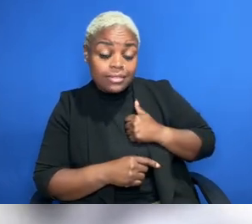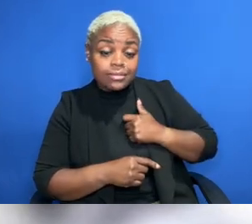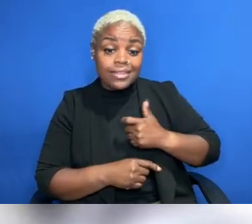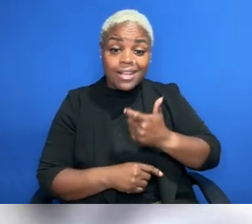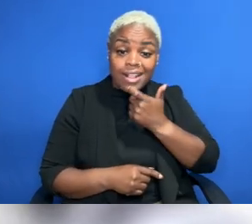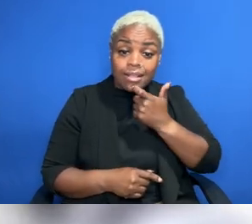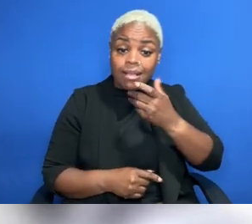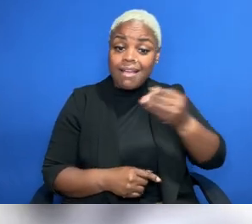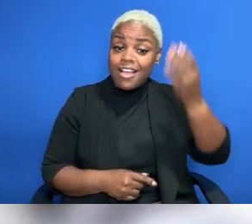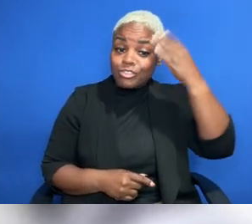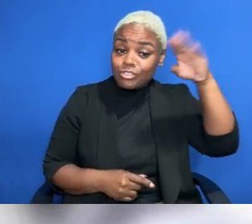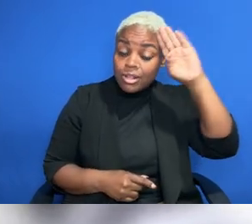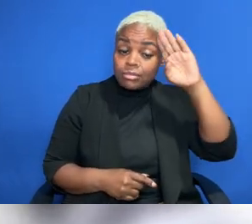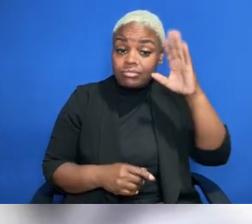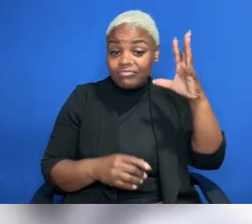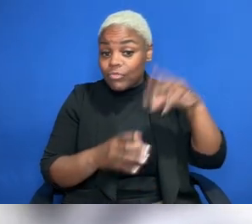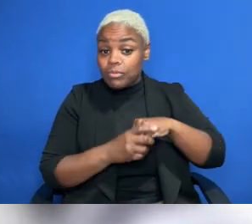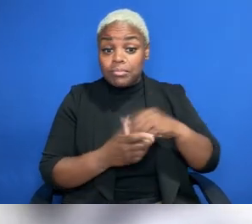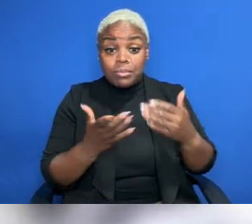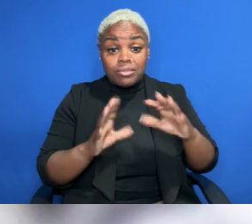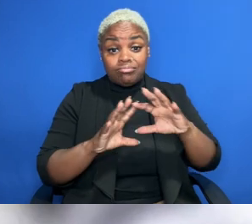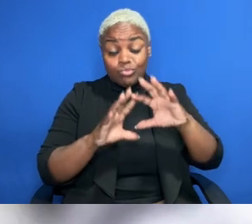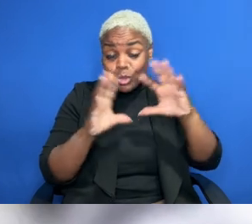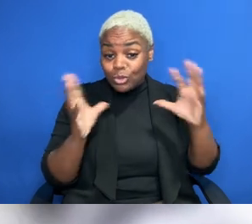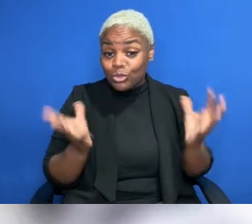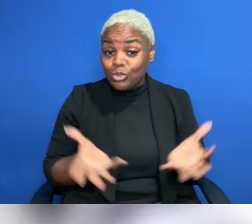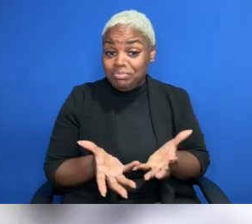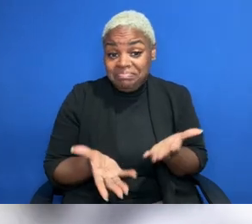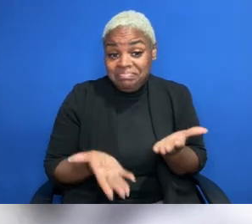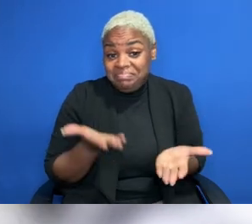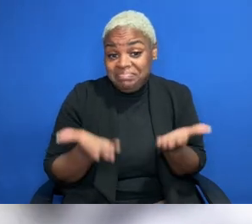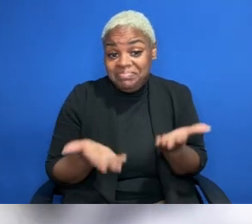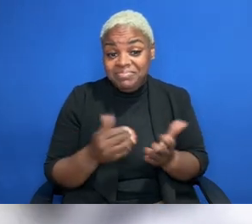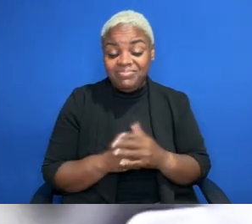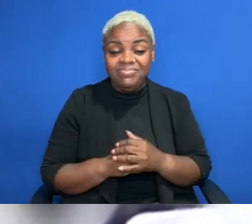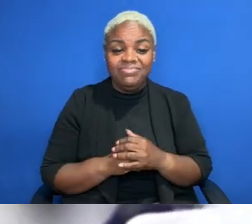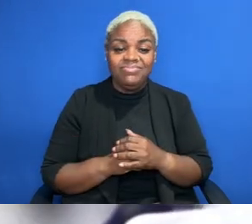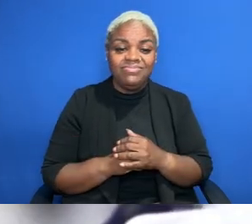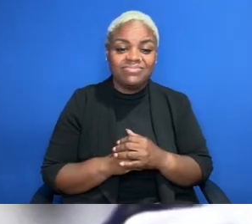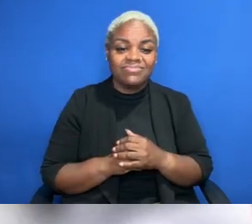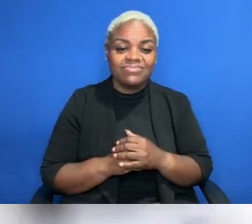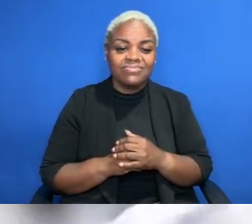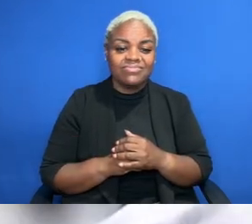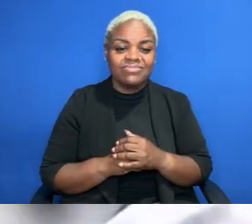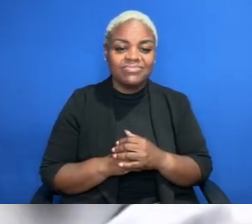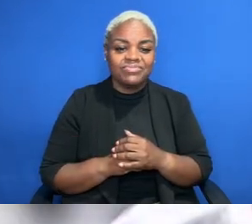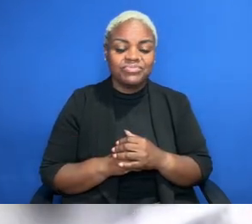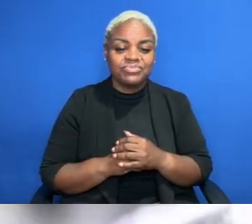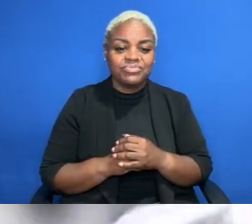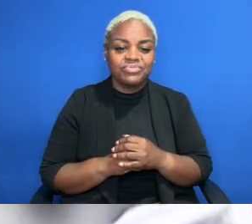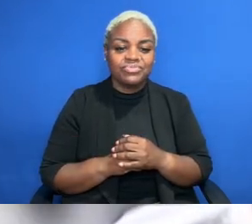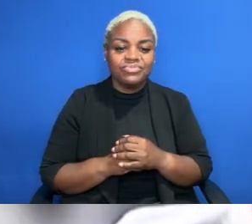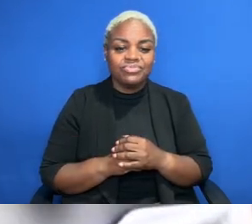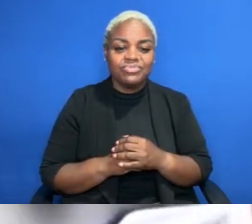we've had Canada and England and Australia involved, perhaps the world.